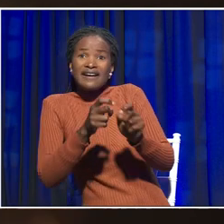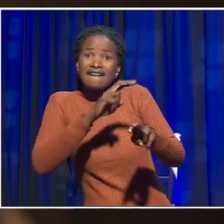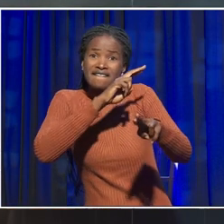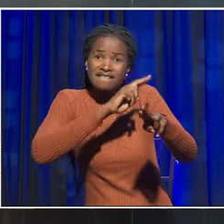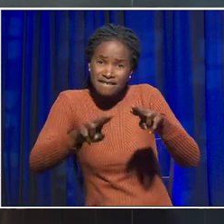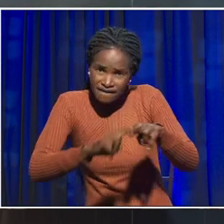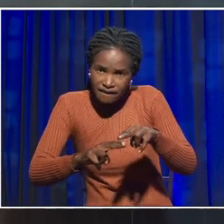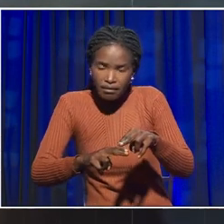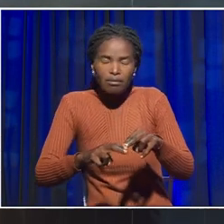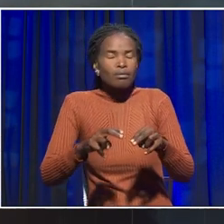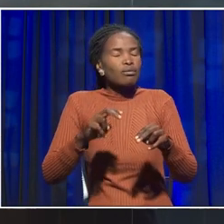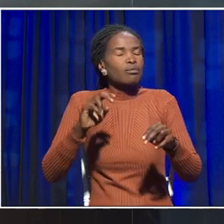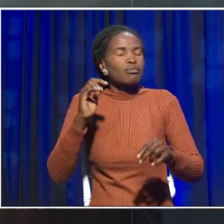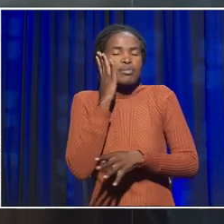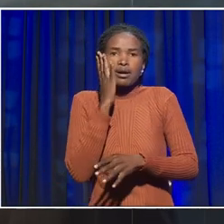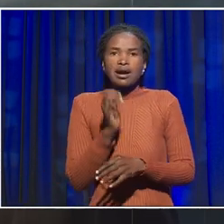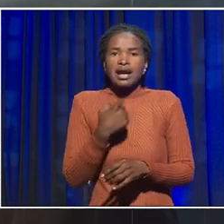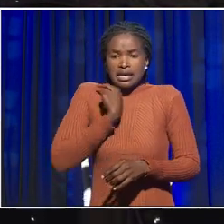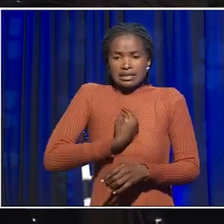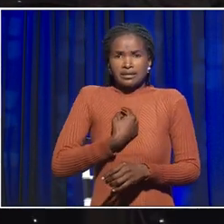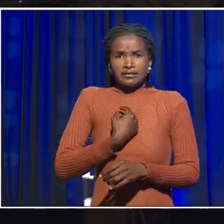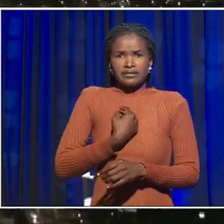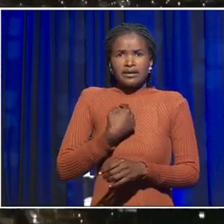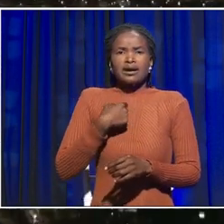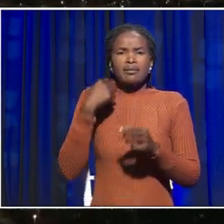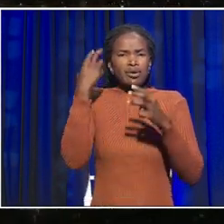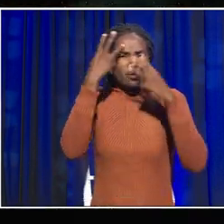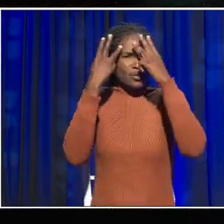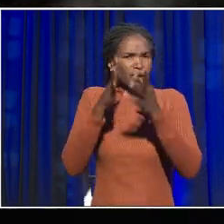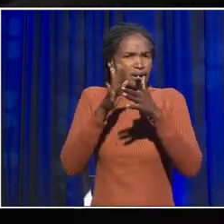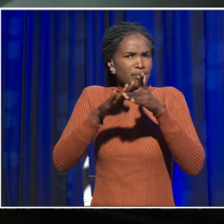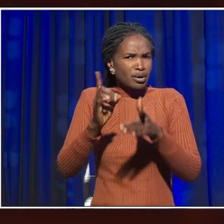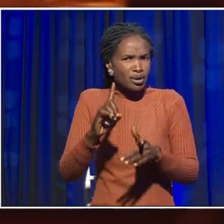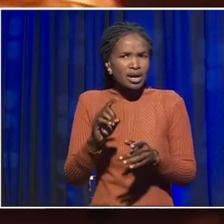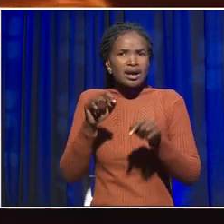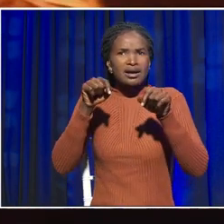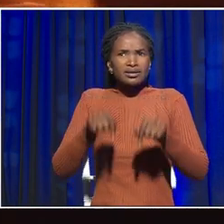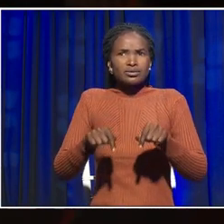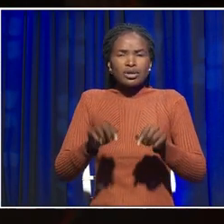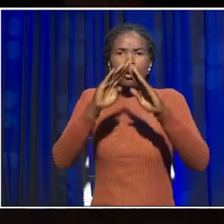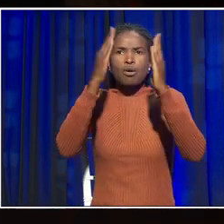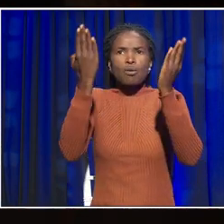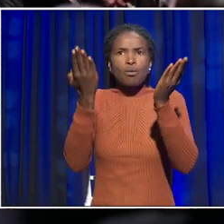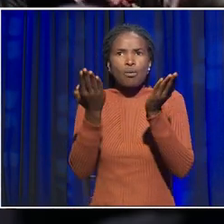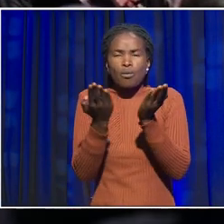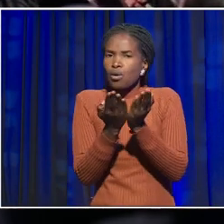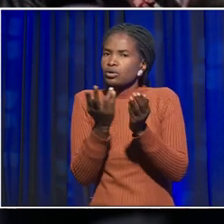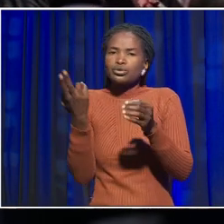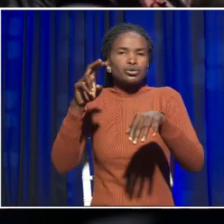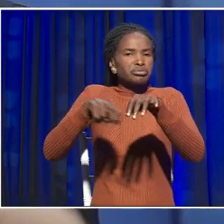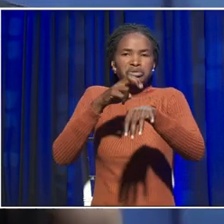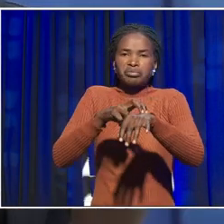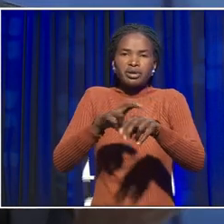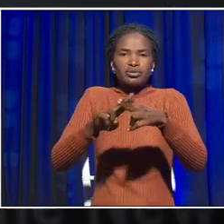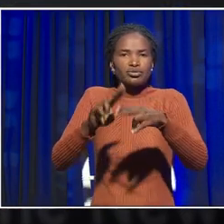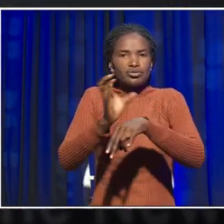What I'm particularly concerned about is how little the world is prepared. Harnessing this revolution